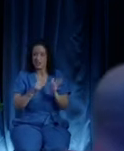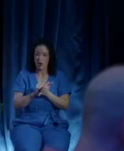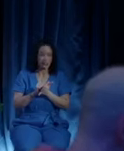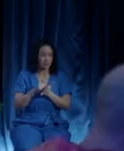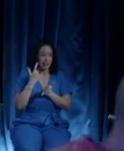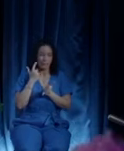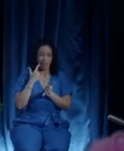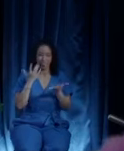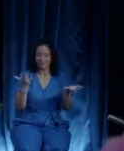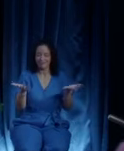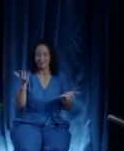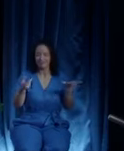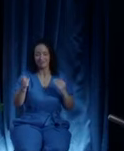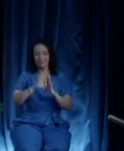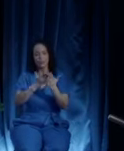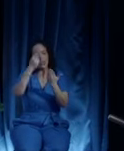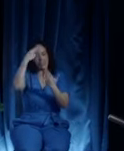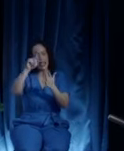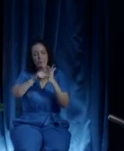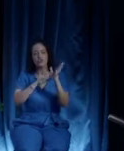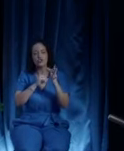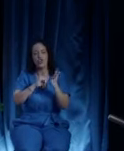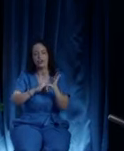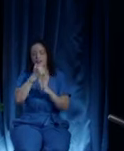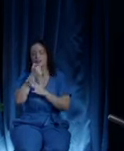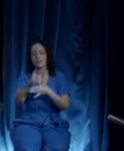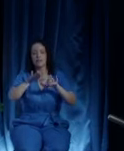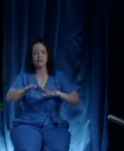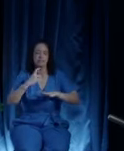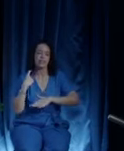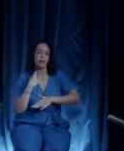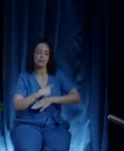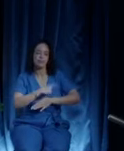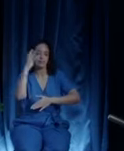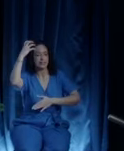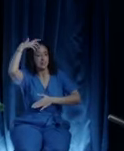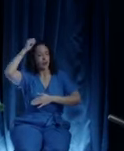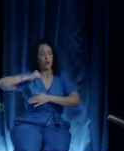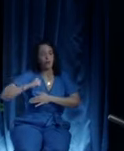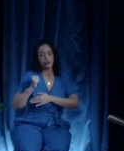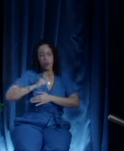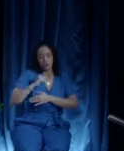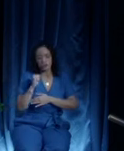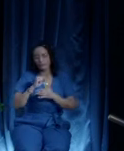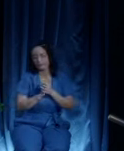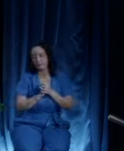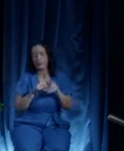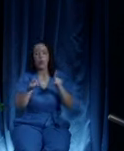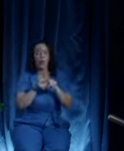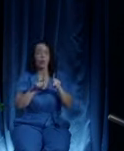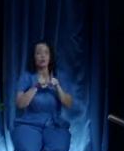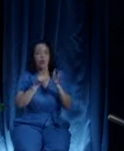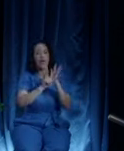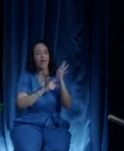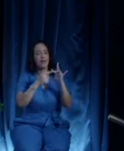Yeah. Maybe. And that book is called James VI, Britannic Prince, King of Scots and King of Scots and Elizabeth's